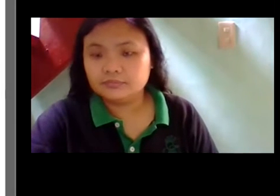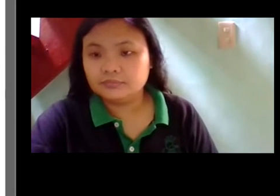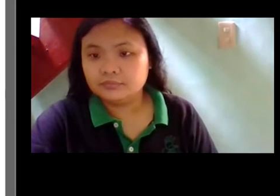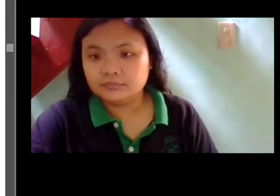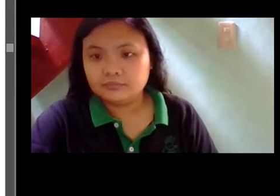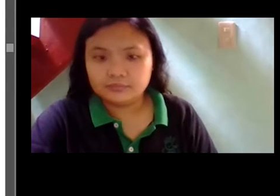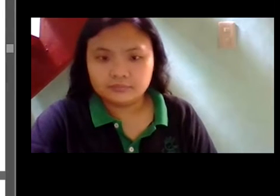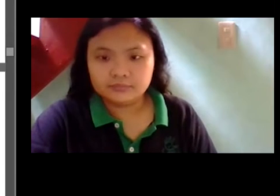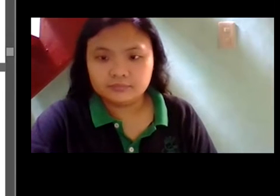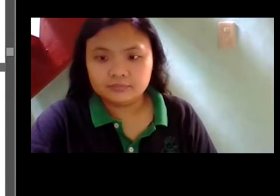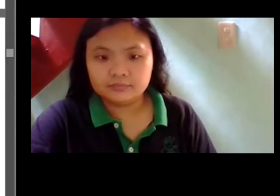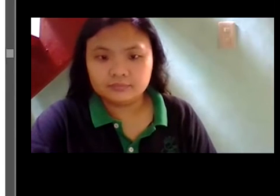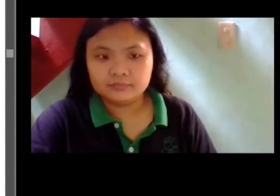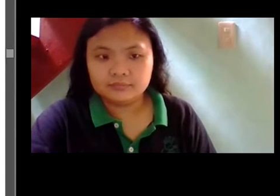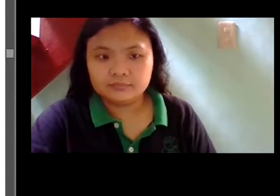Okay.